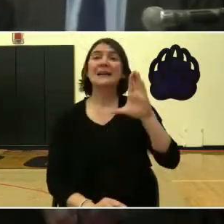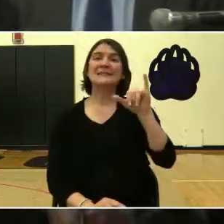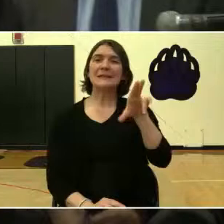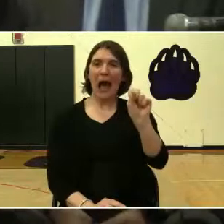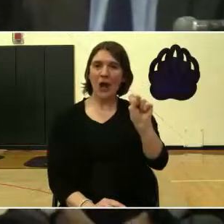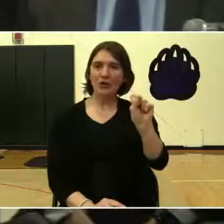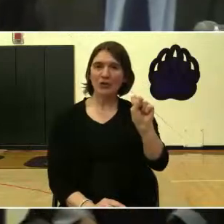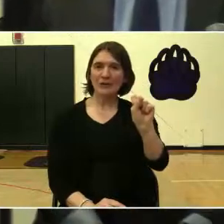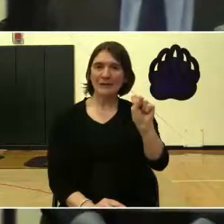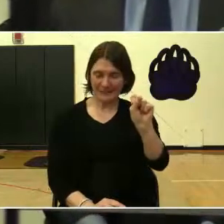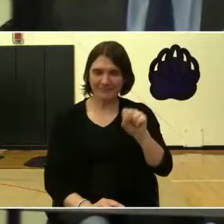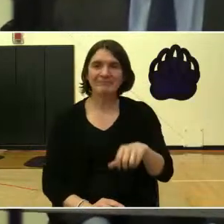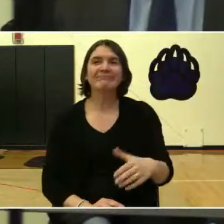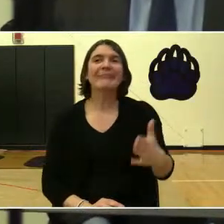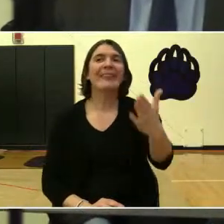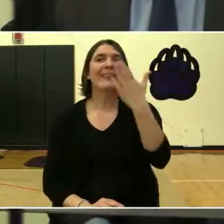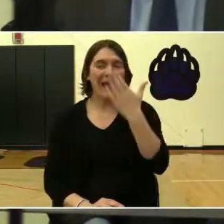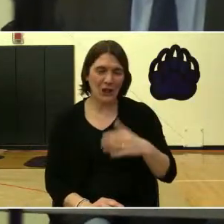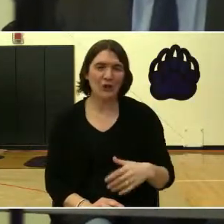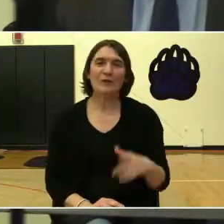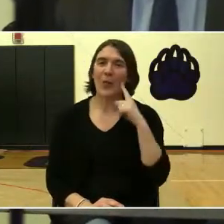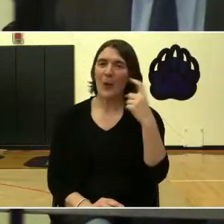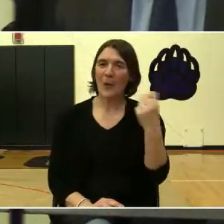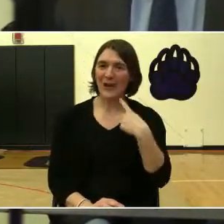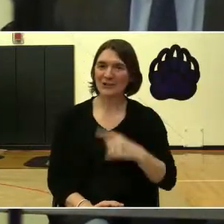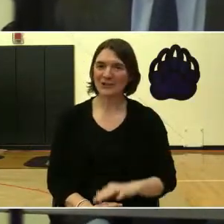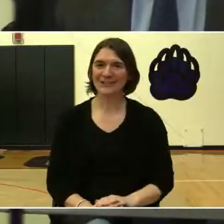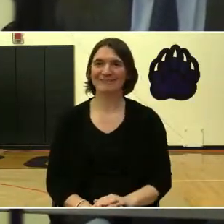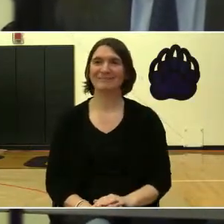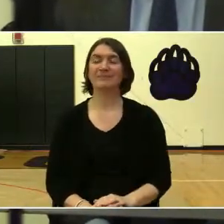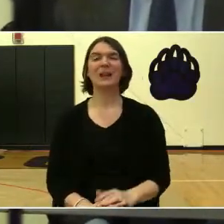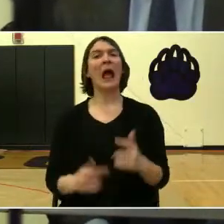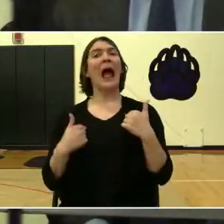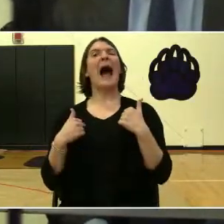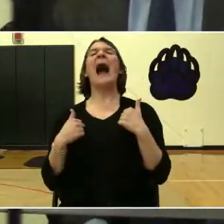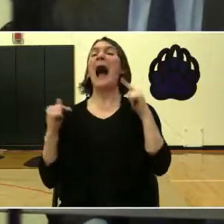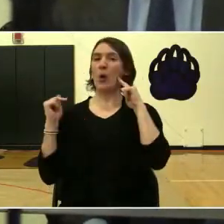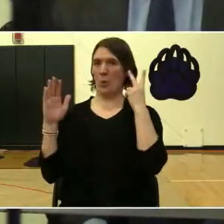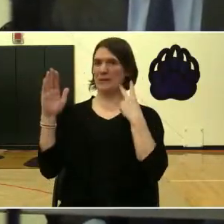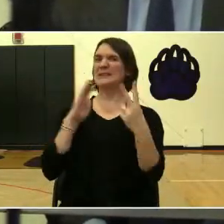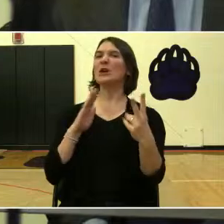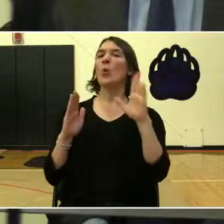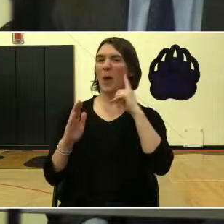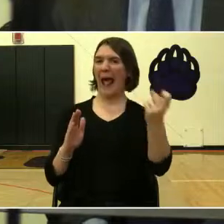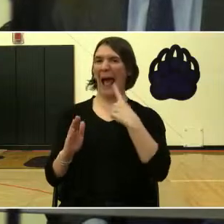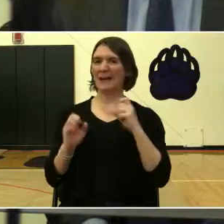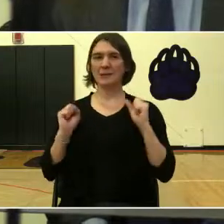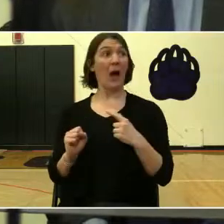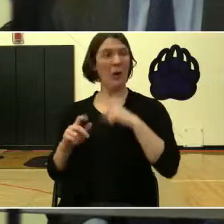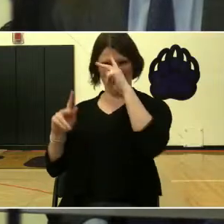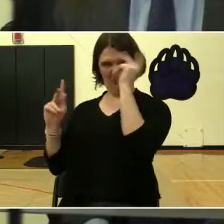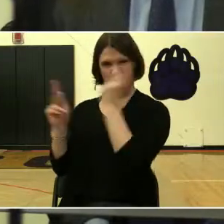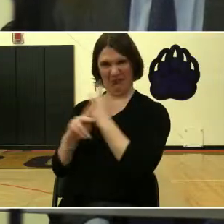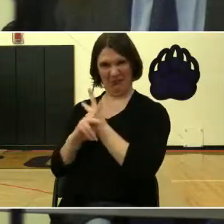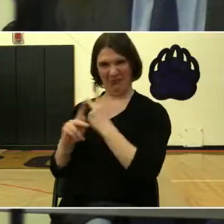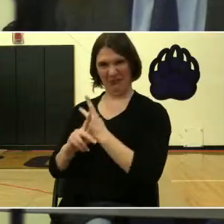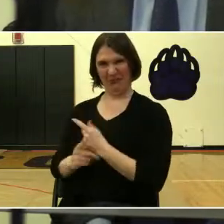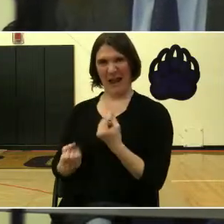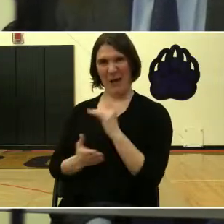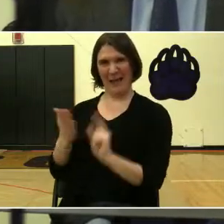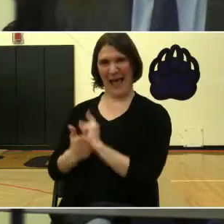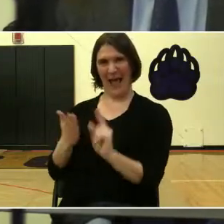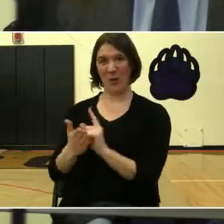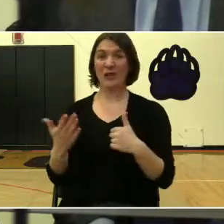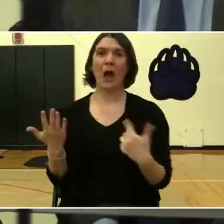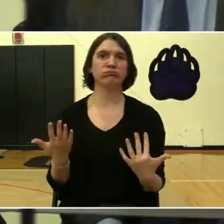cus Iris thank you very much for the question I anticipated this uh question and spent a bunch of time thinking about it and still